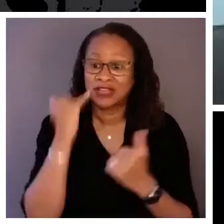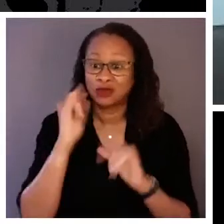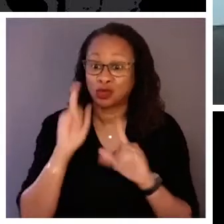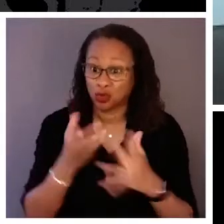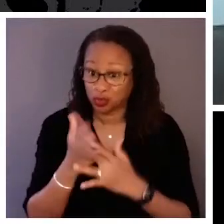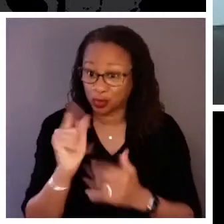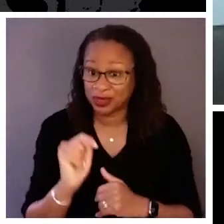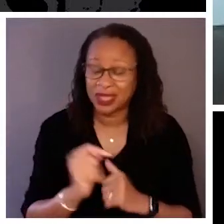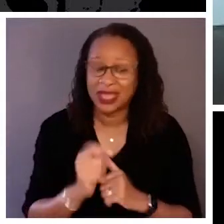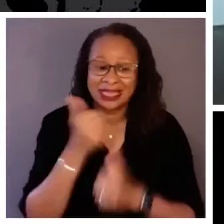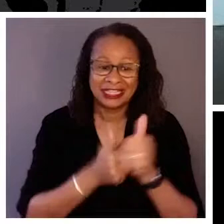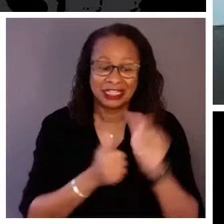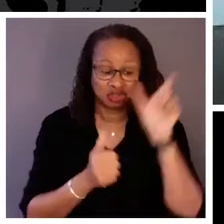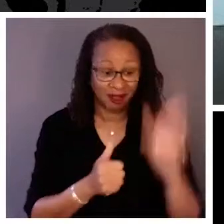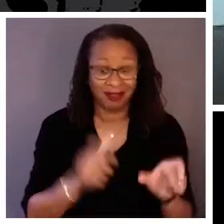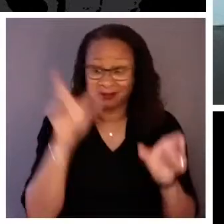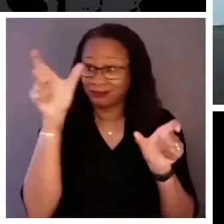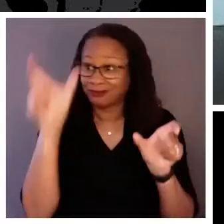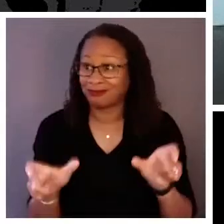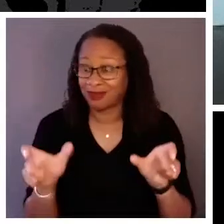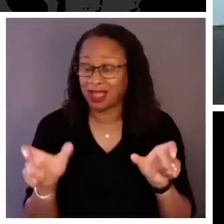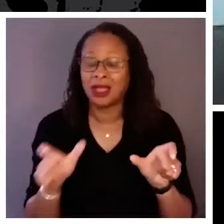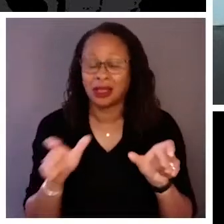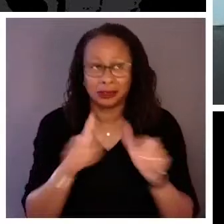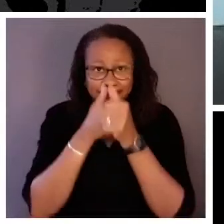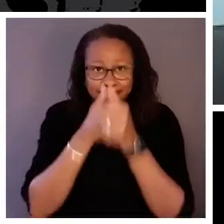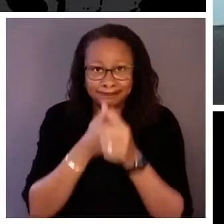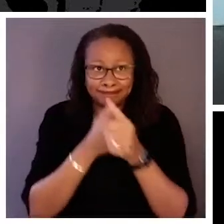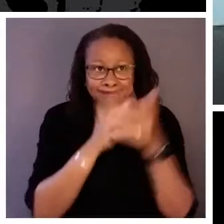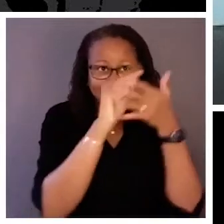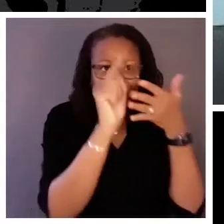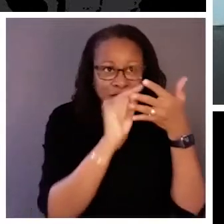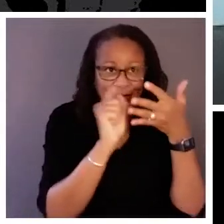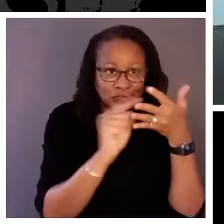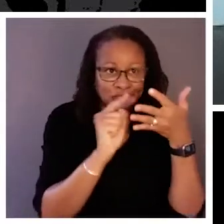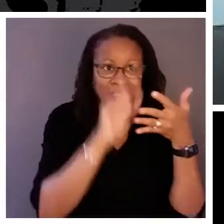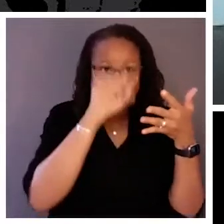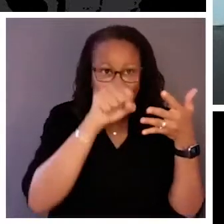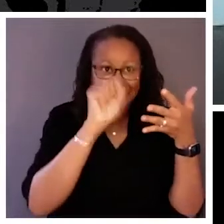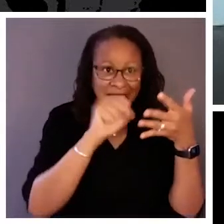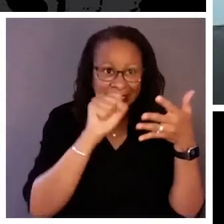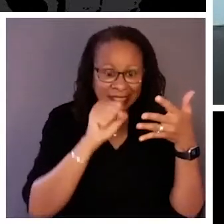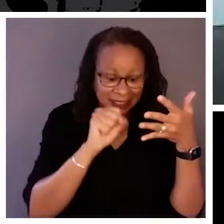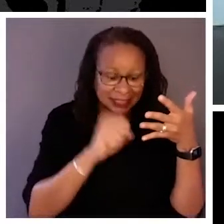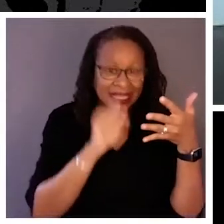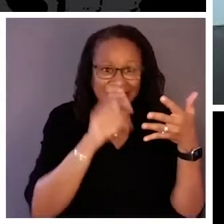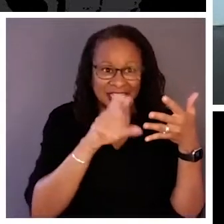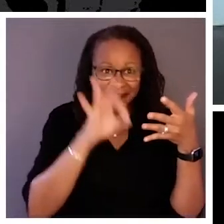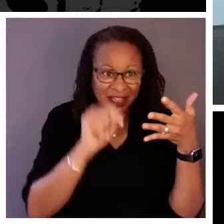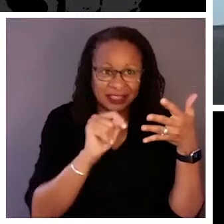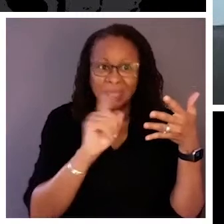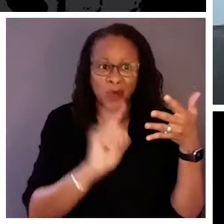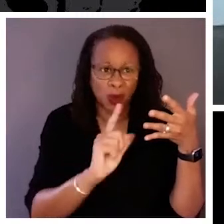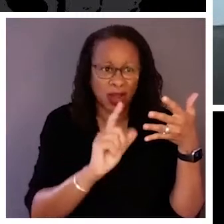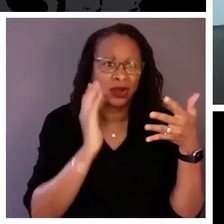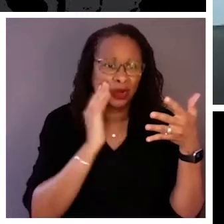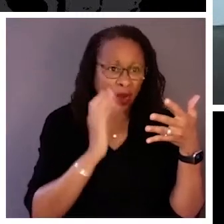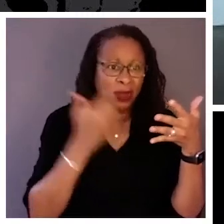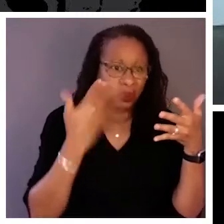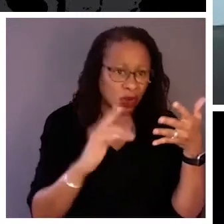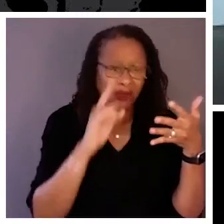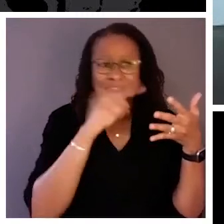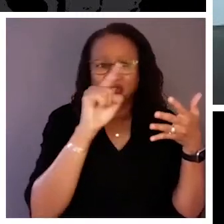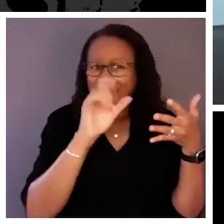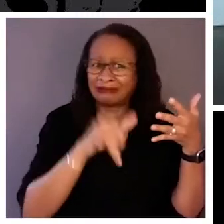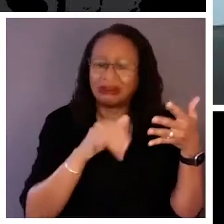each column, and you're diligent about saying, yes, I've got this, let's find it. No, I don't, let's move on, and so on,